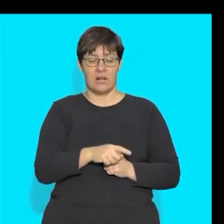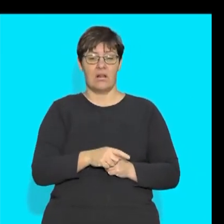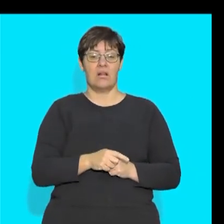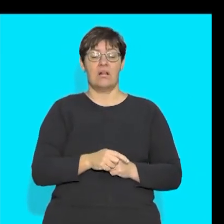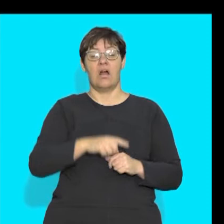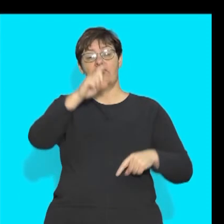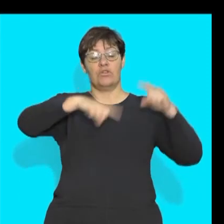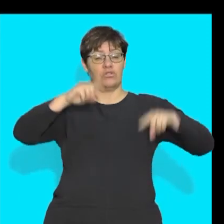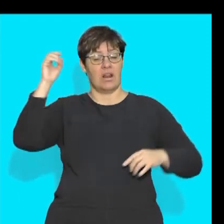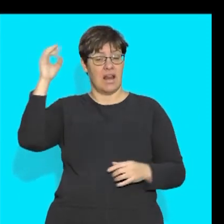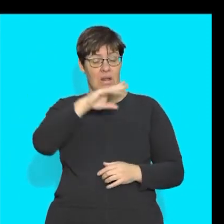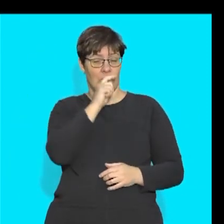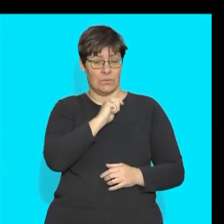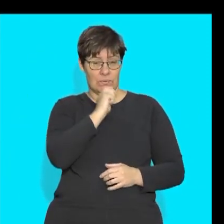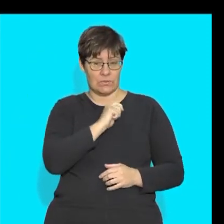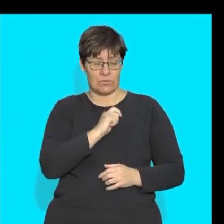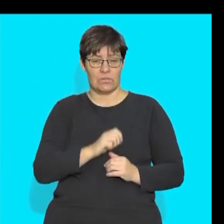of light we're using is